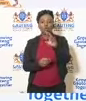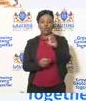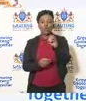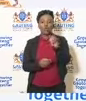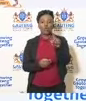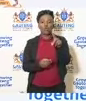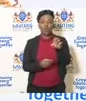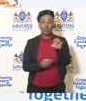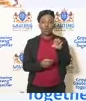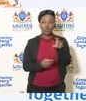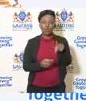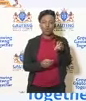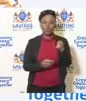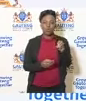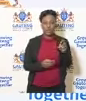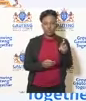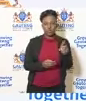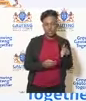Florida,